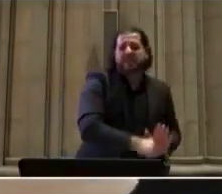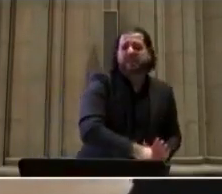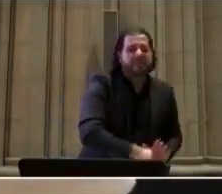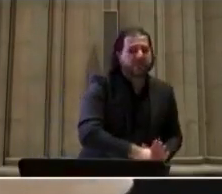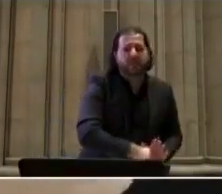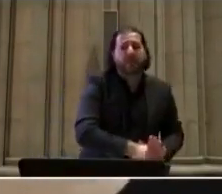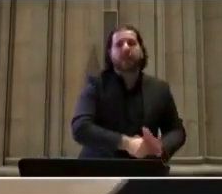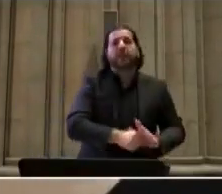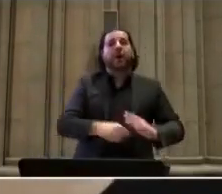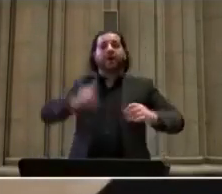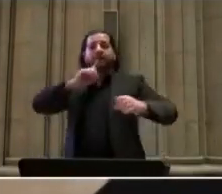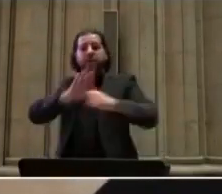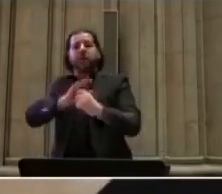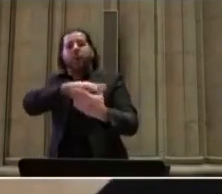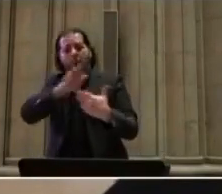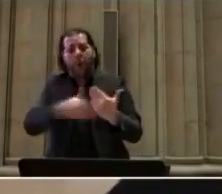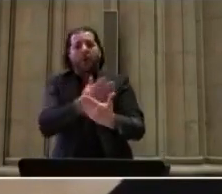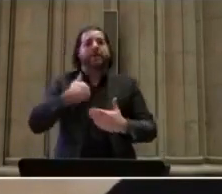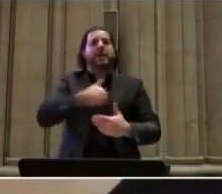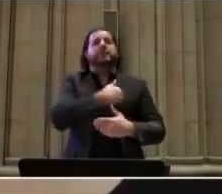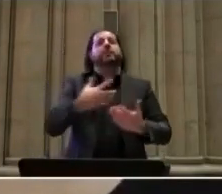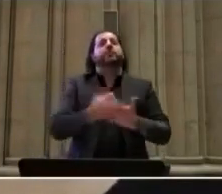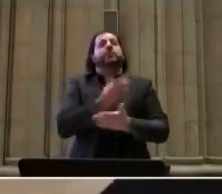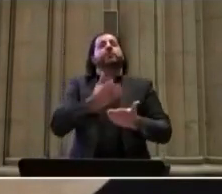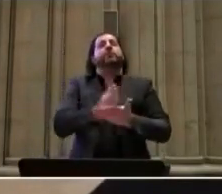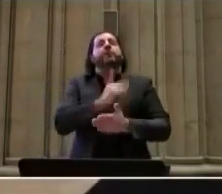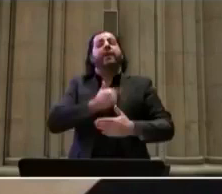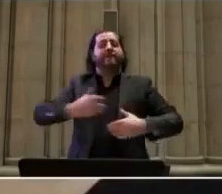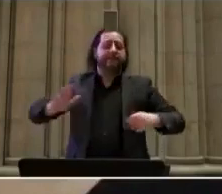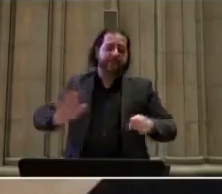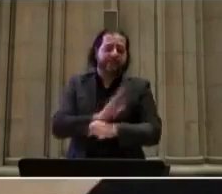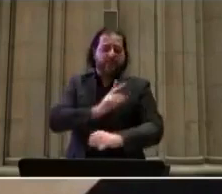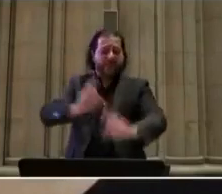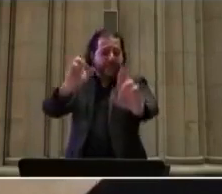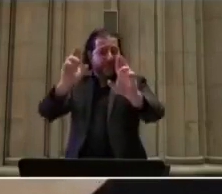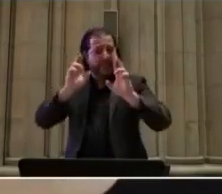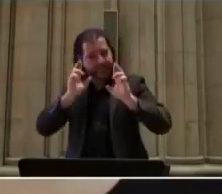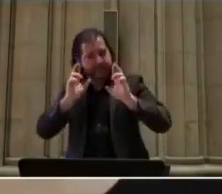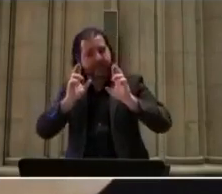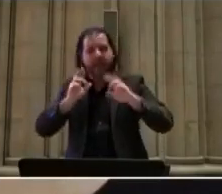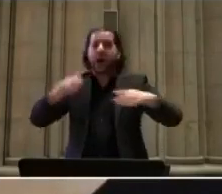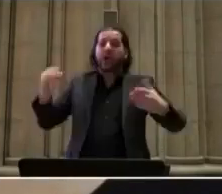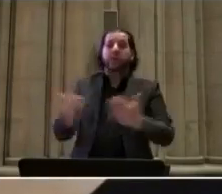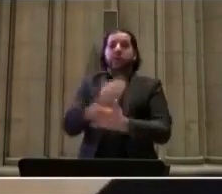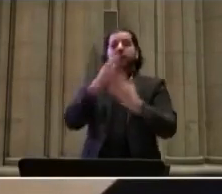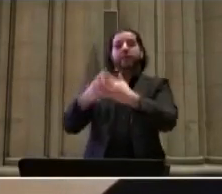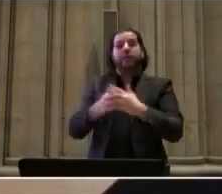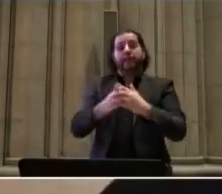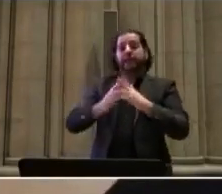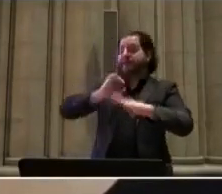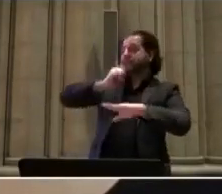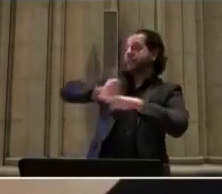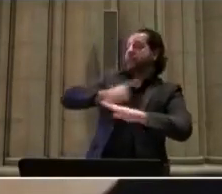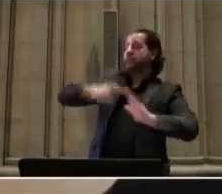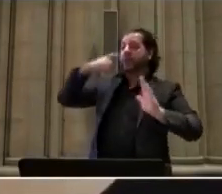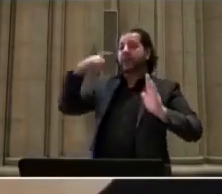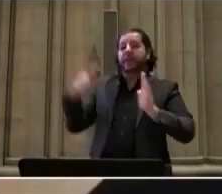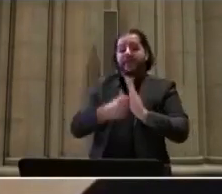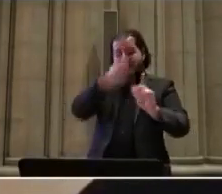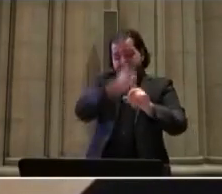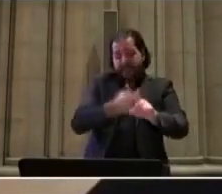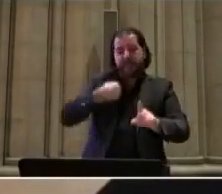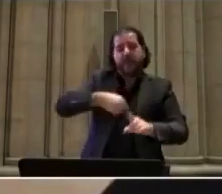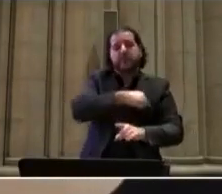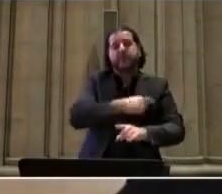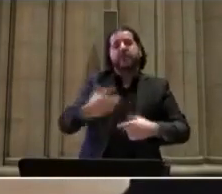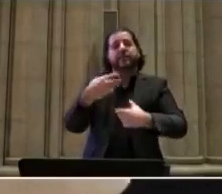affirms that every one of us deserves to live in full dignity. A new America built on the recognition that each of us